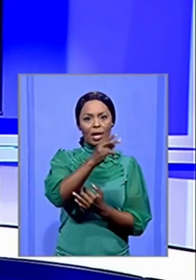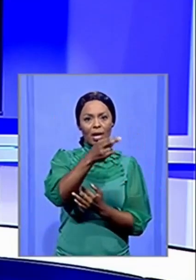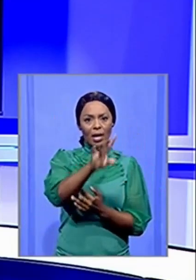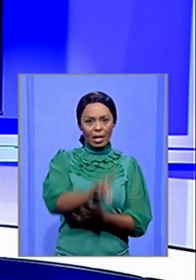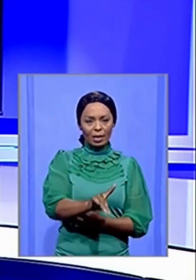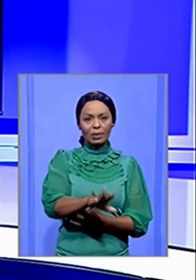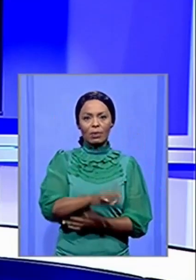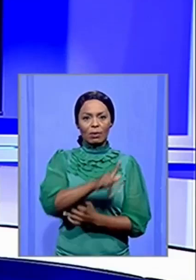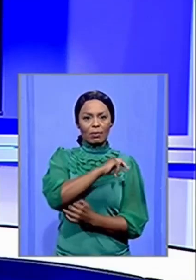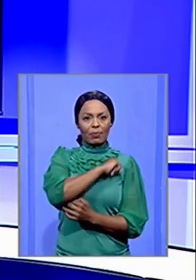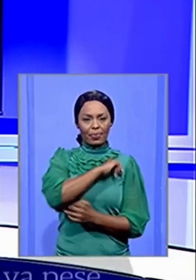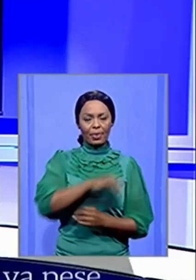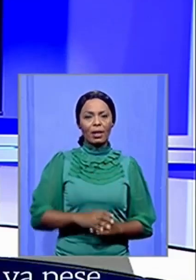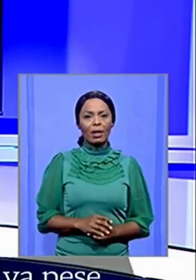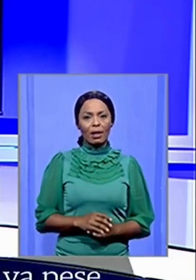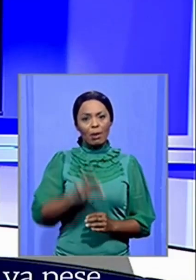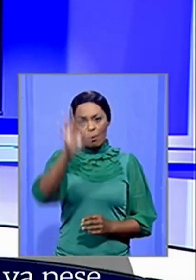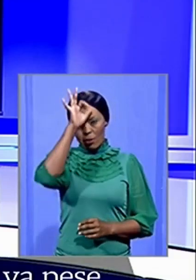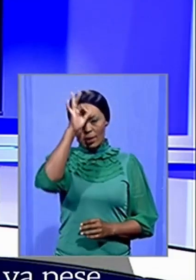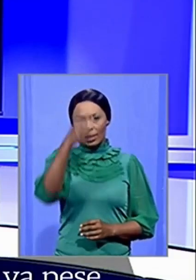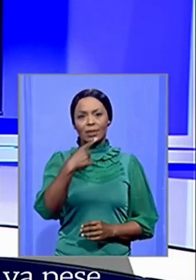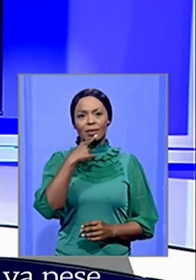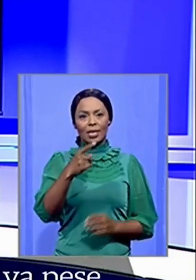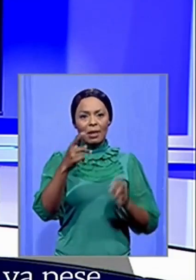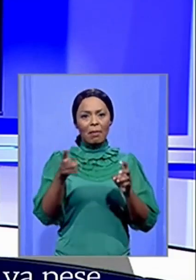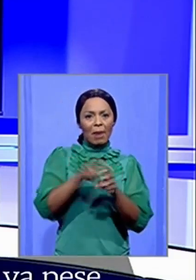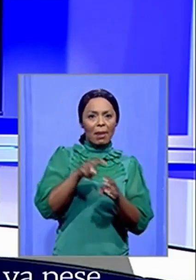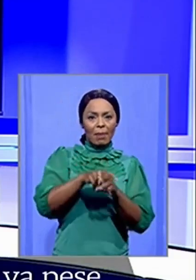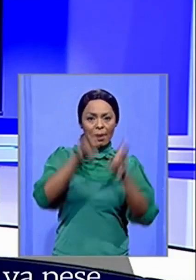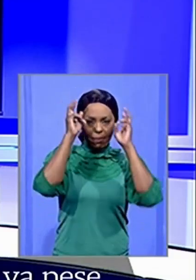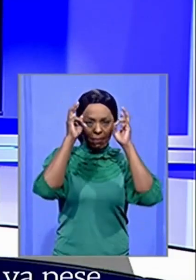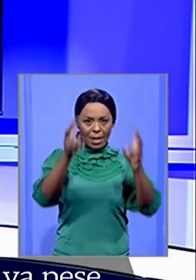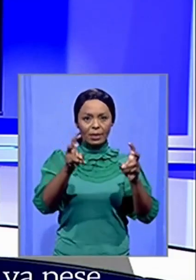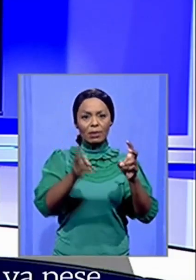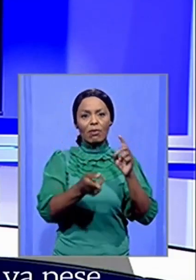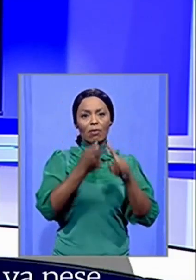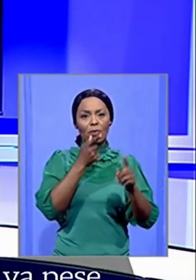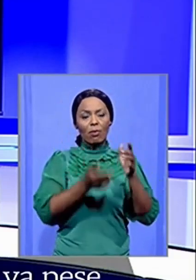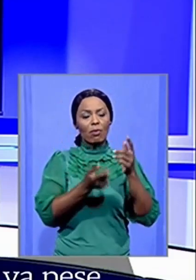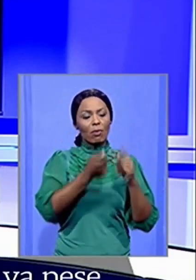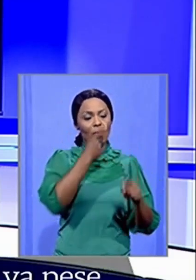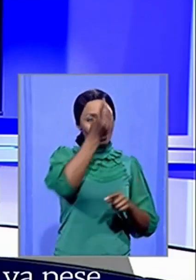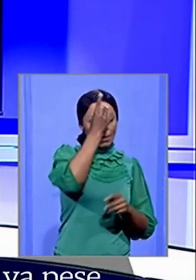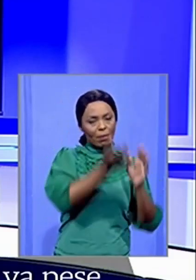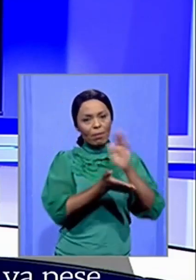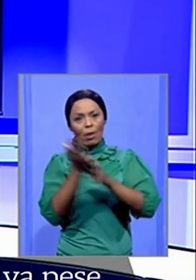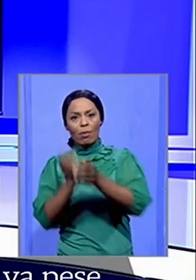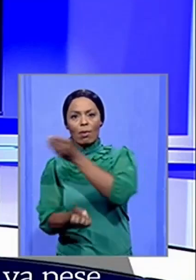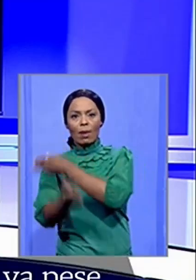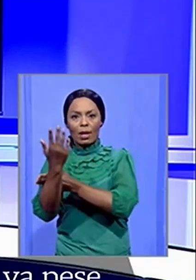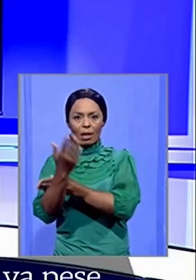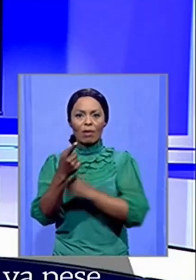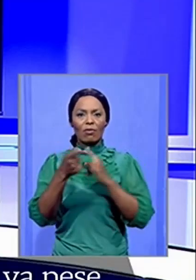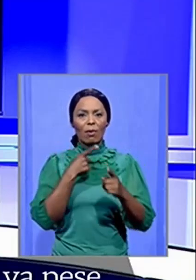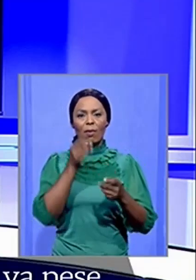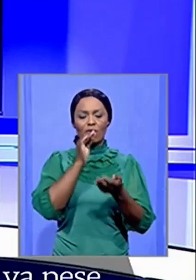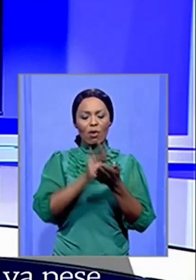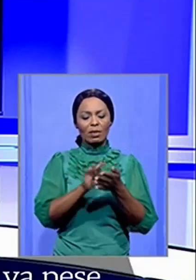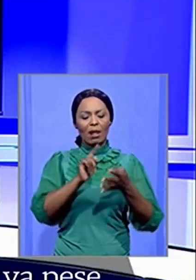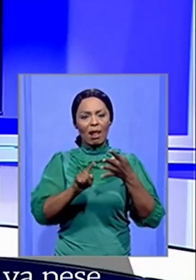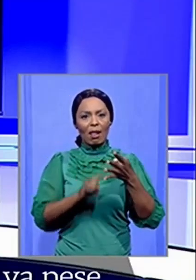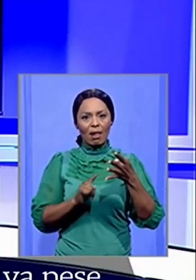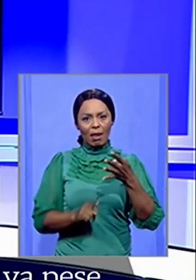la KwaZulu-Natal. Maphodisa a re banamedi bao ba be ba gomela Mpumalanga go tšwa kopanong ya ANC ya go tsebagatša lenaneo la ditshepišo tša